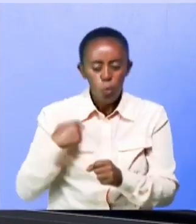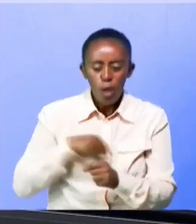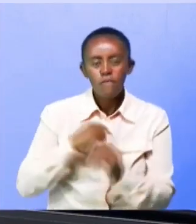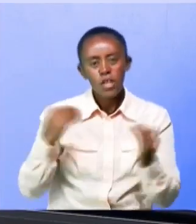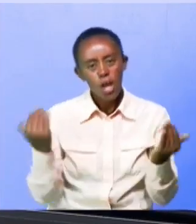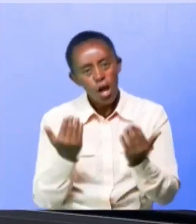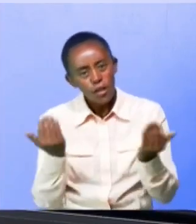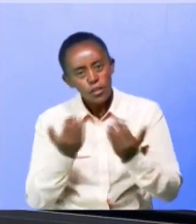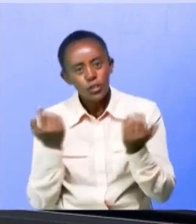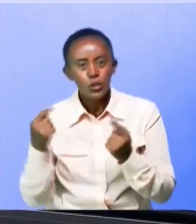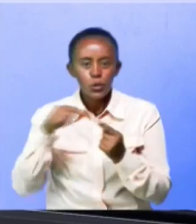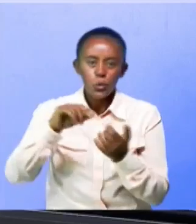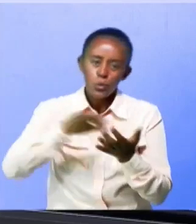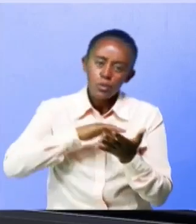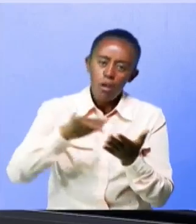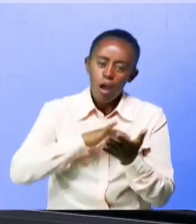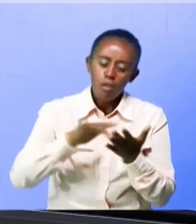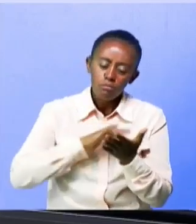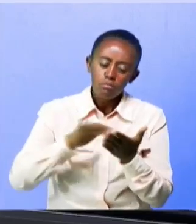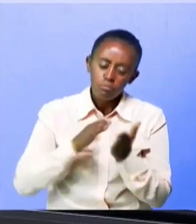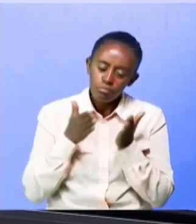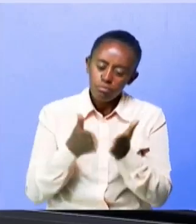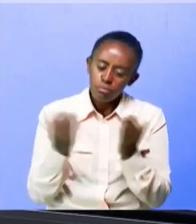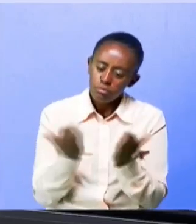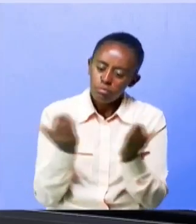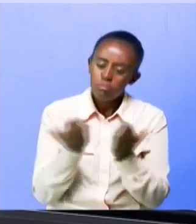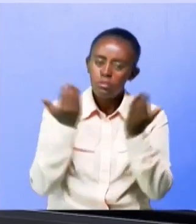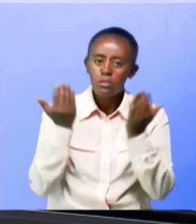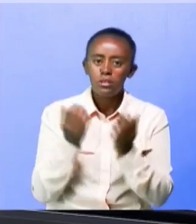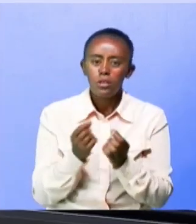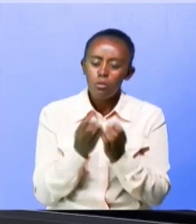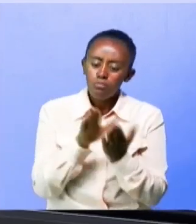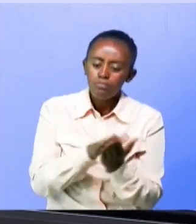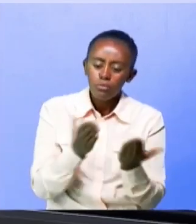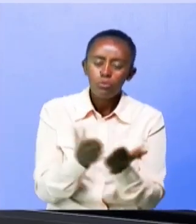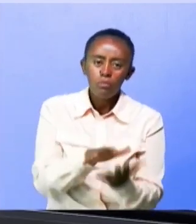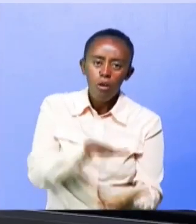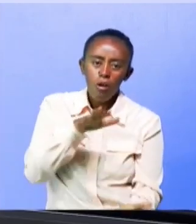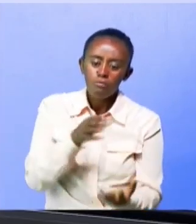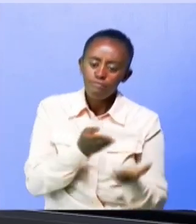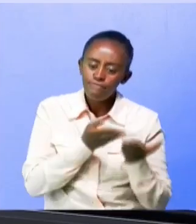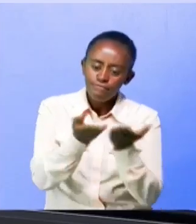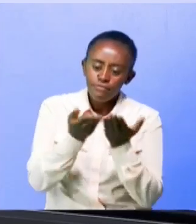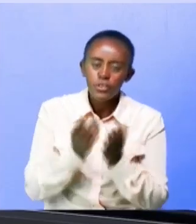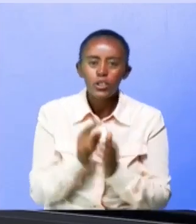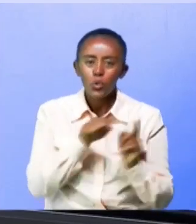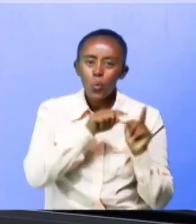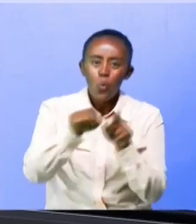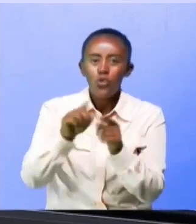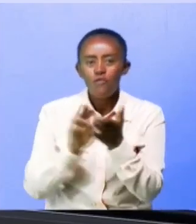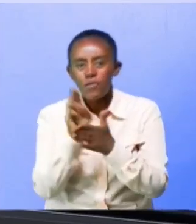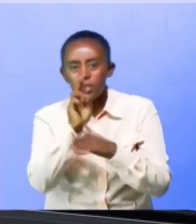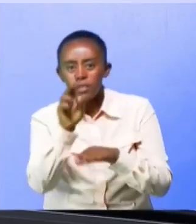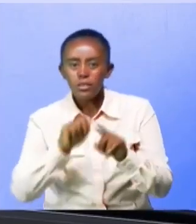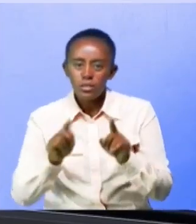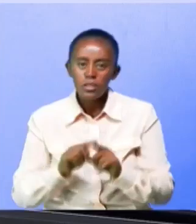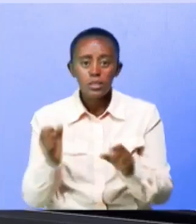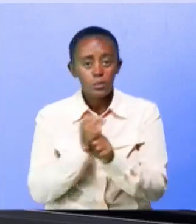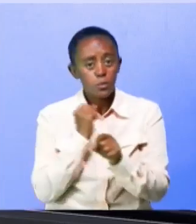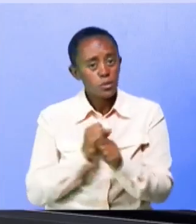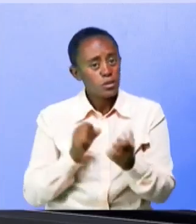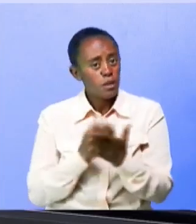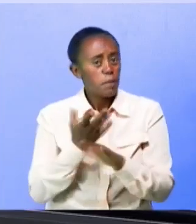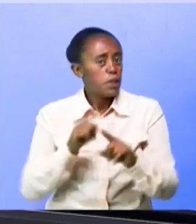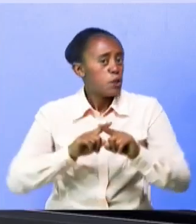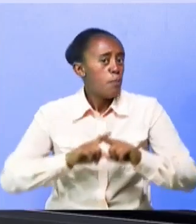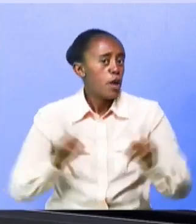her to study a lot. She has to read books. She has to go to university and do something